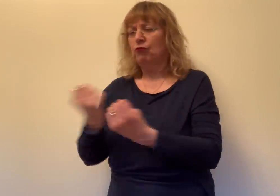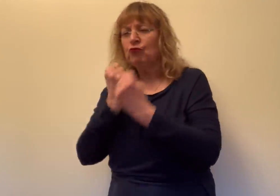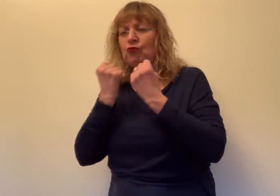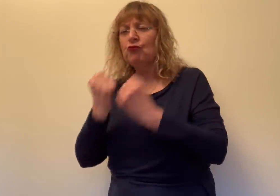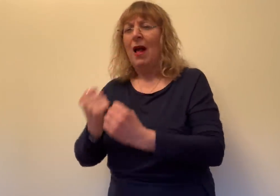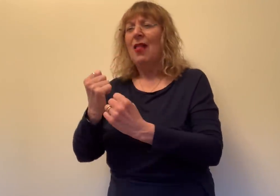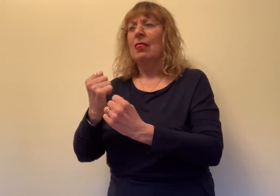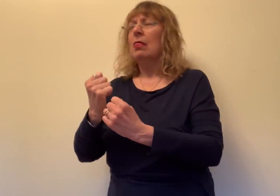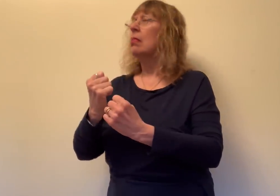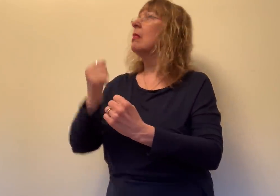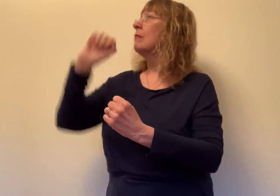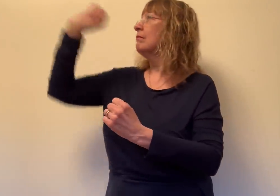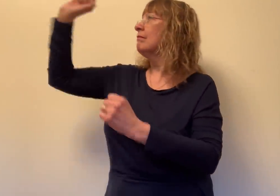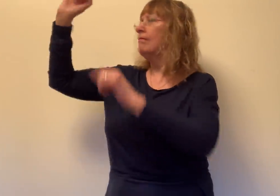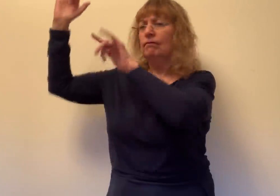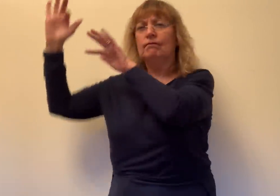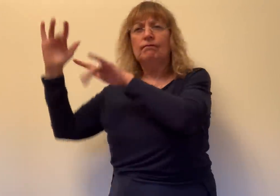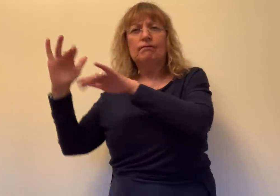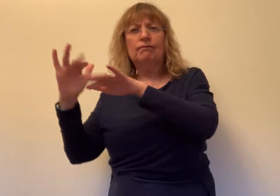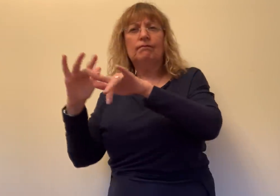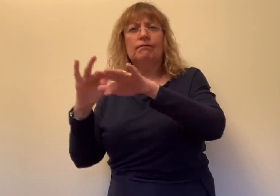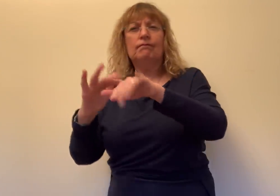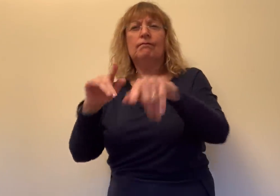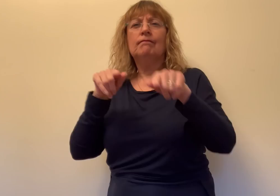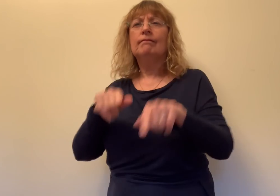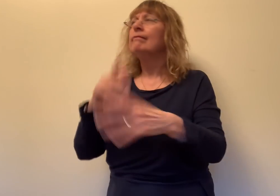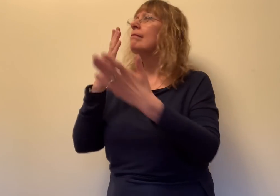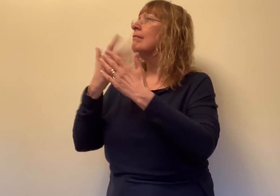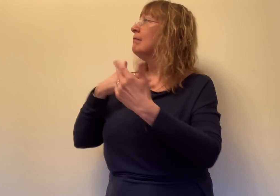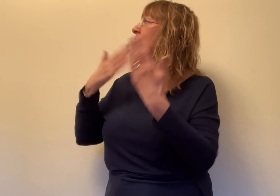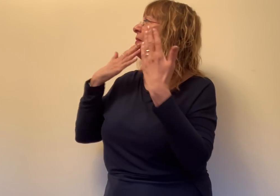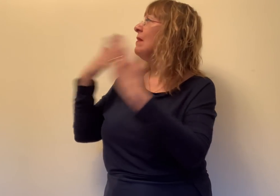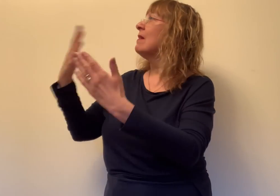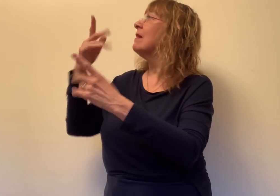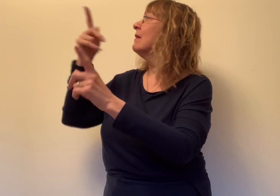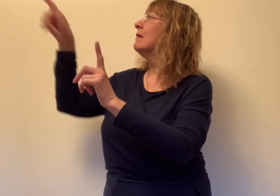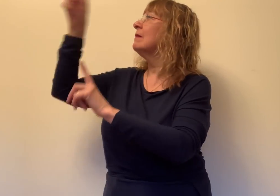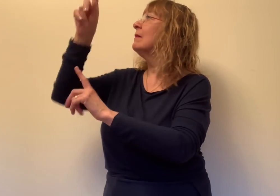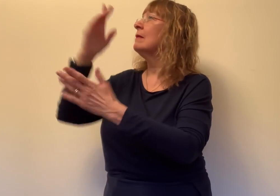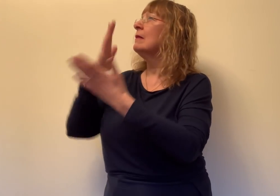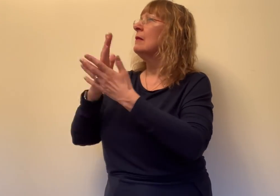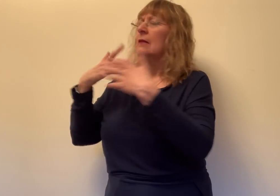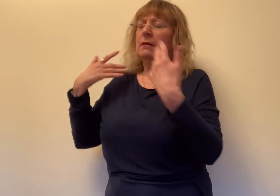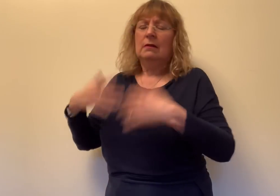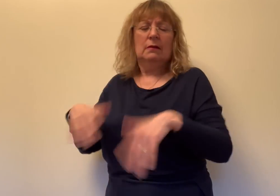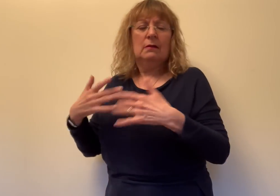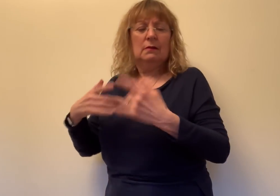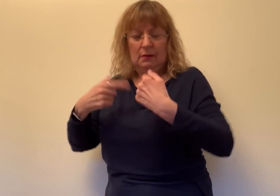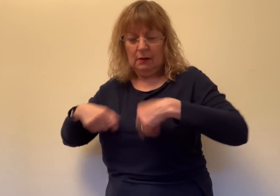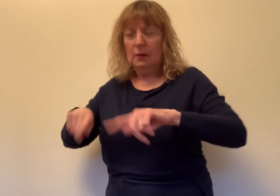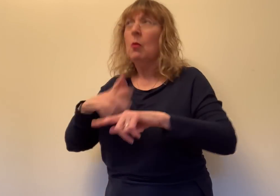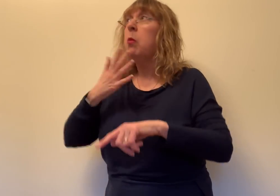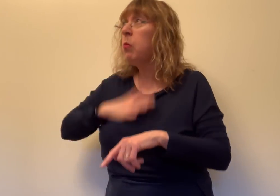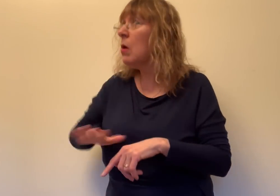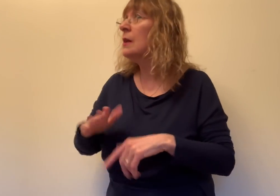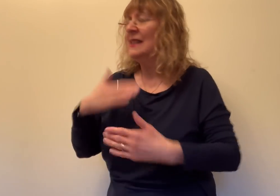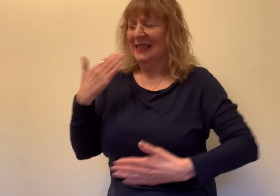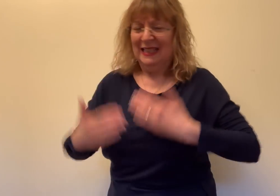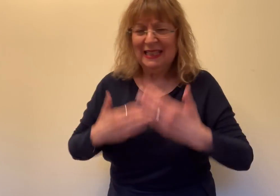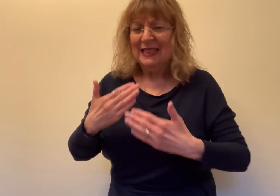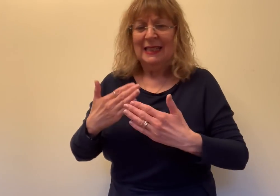scientists, and health authorities in their fight. Empower them with your wisdom, your